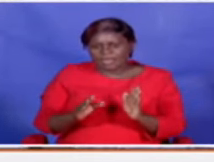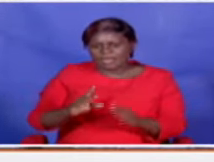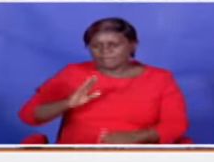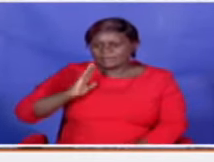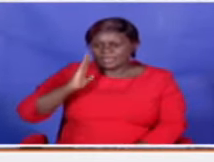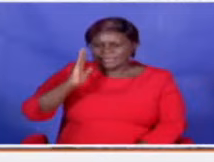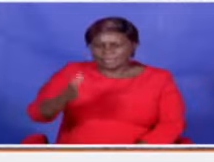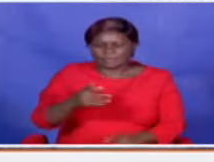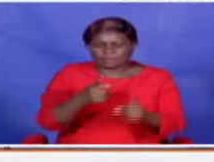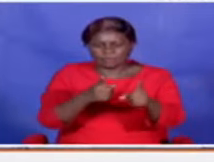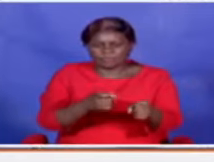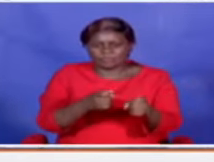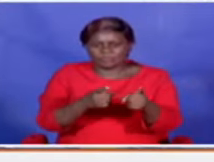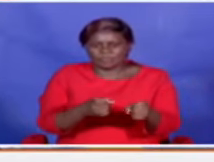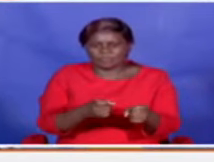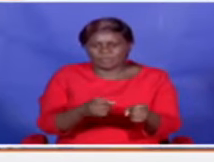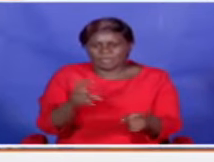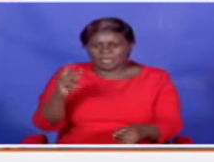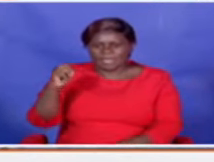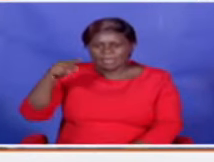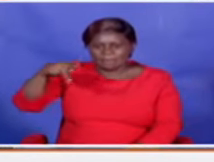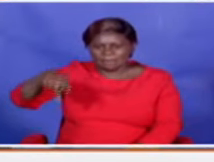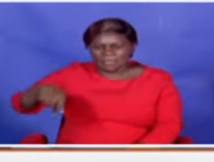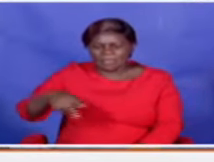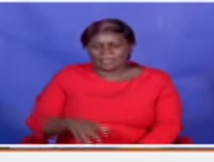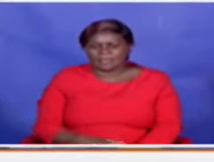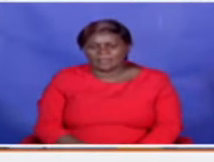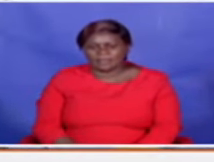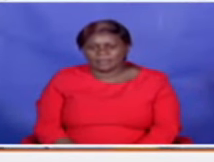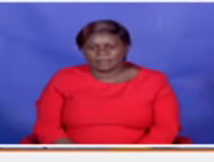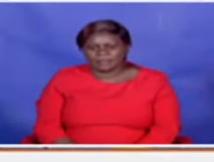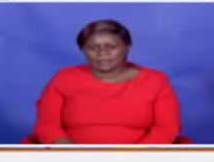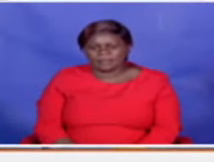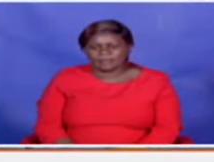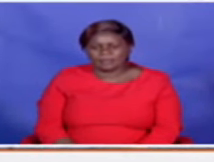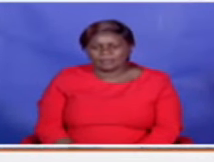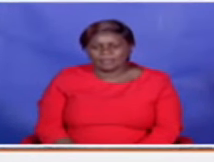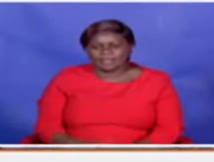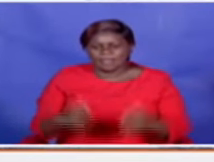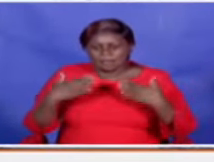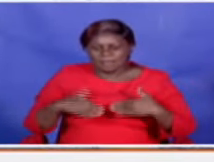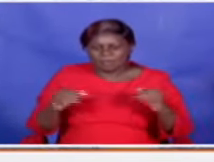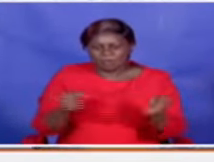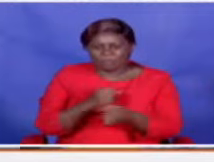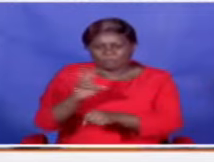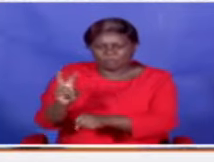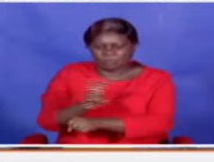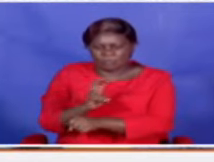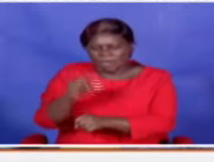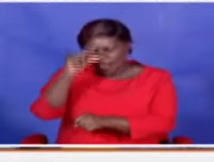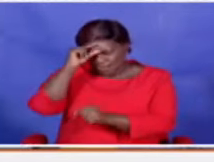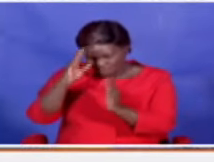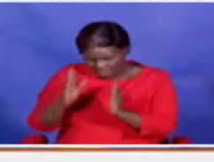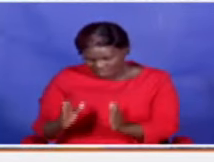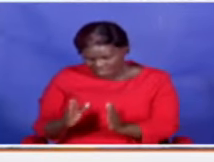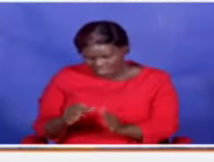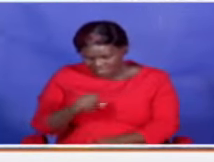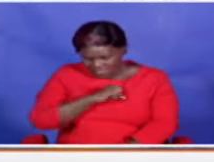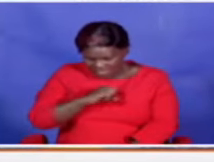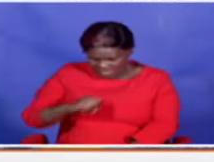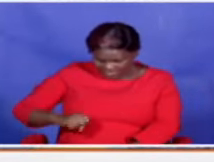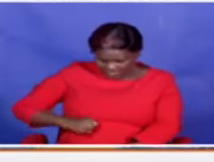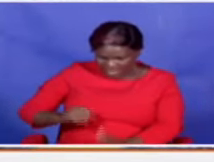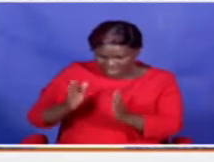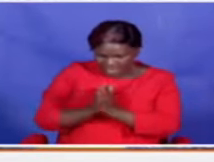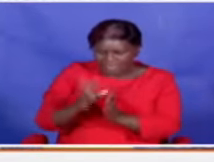directing accusations to MP Vincent Musyoka. The people who can only oversight the governor is the senator